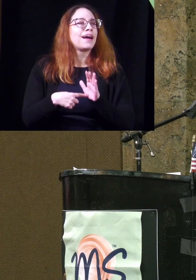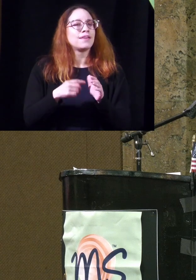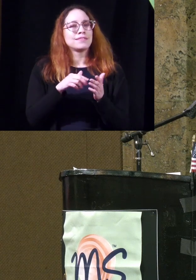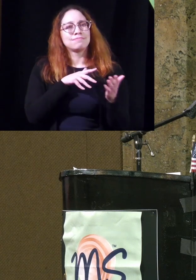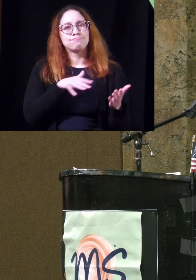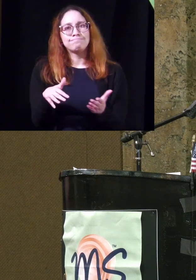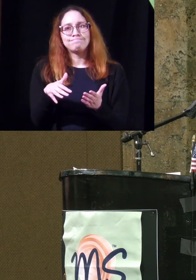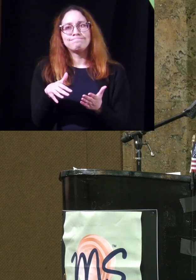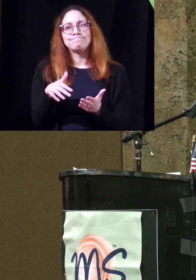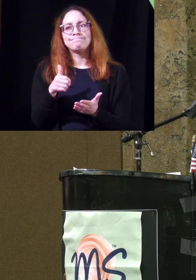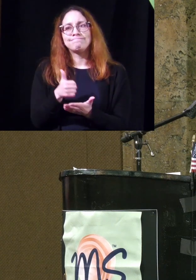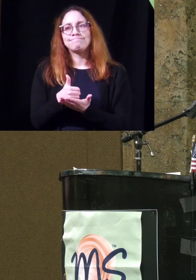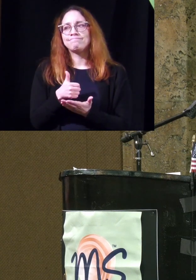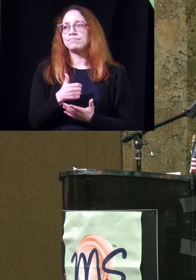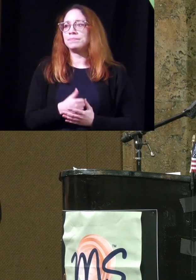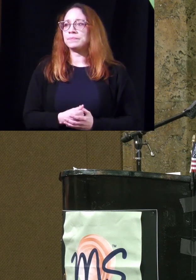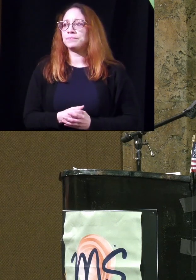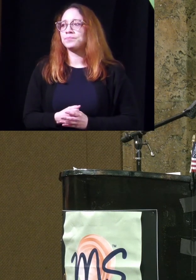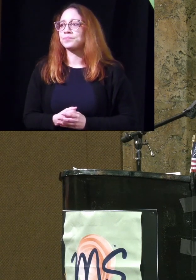study this helped us.